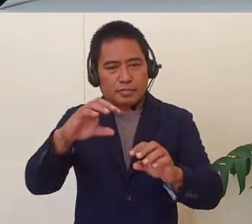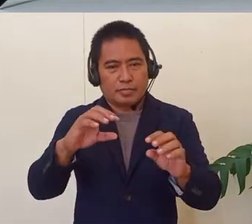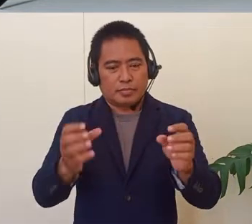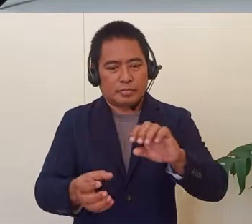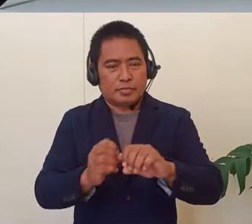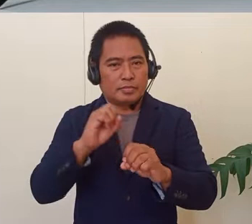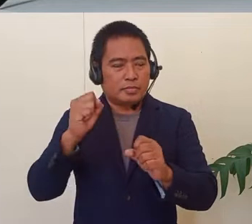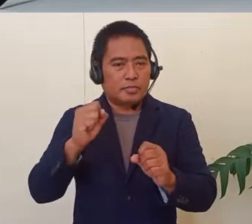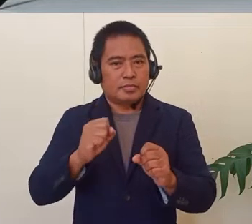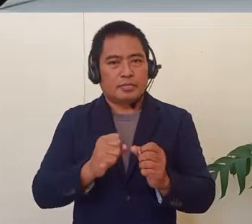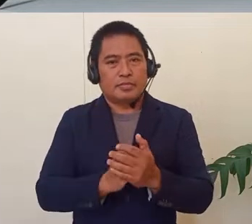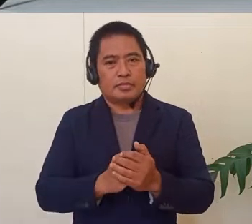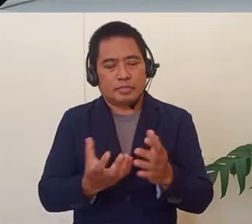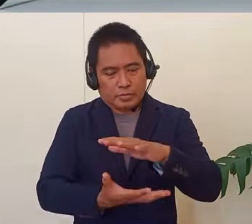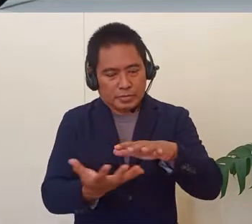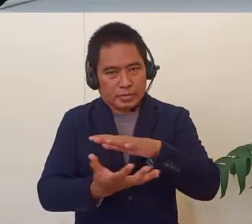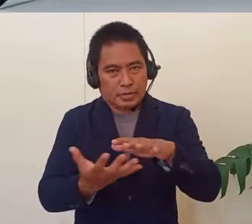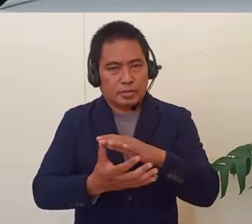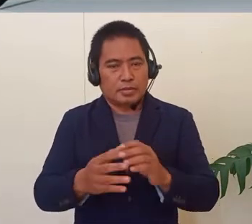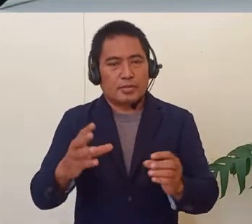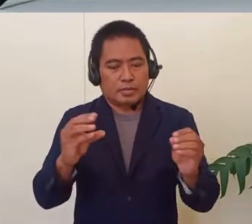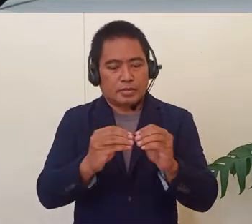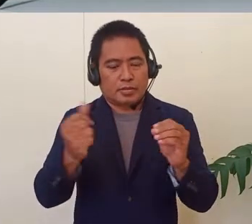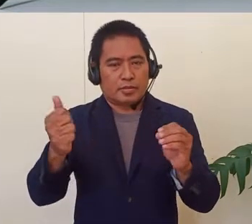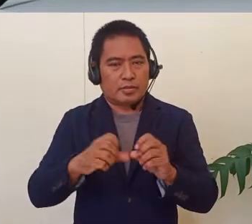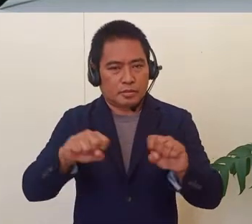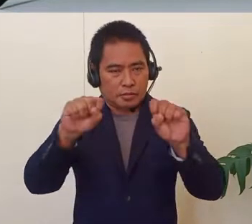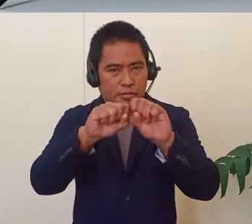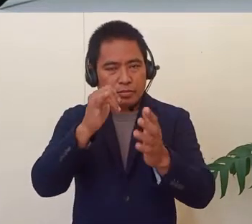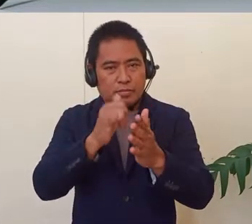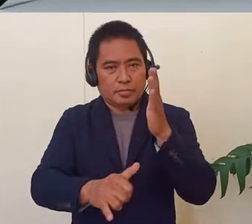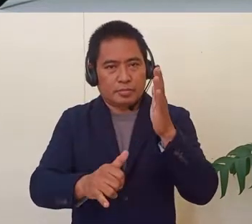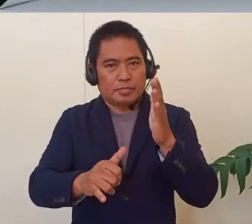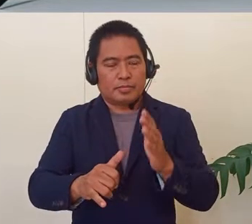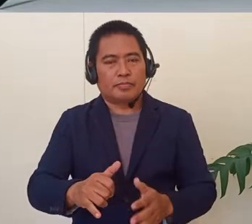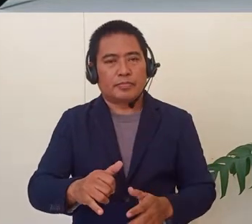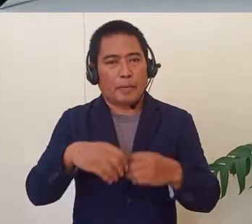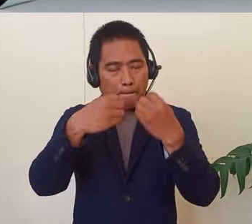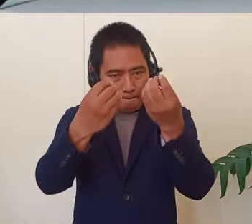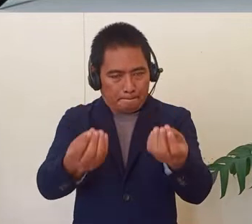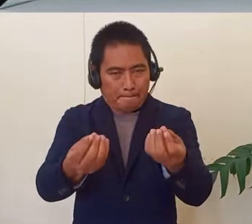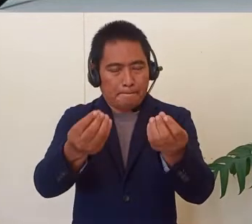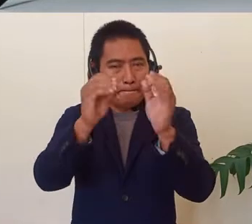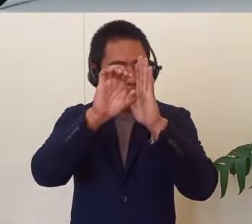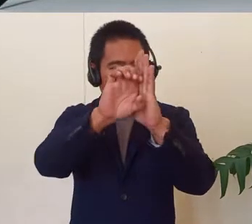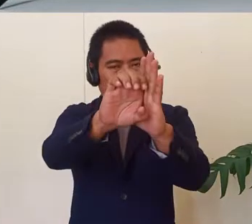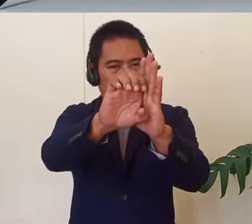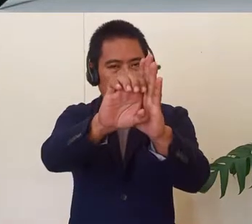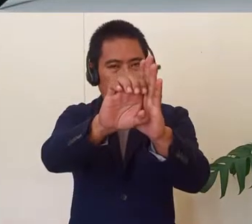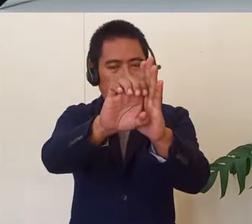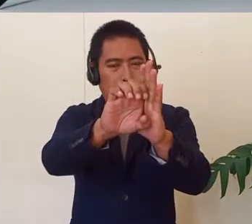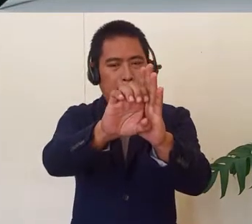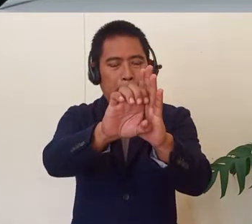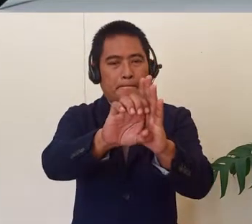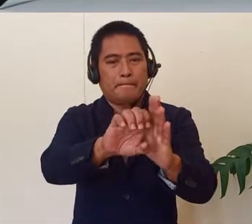especially cite and the example of supersaturated solution. In